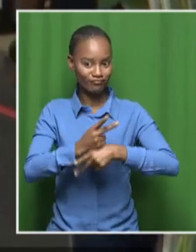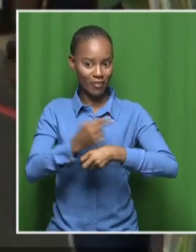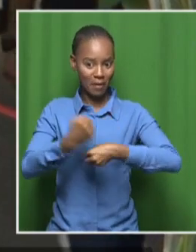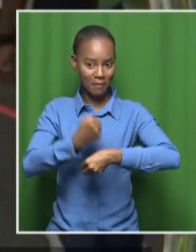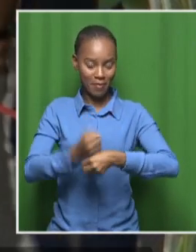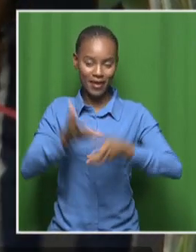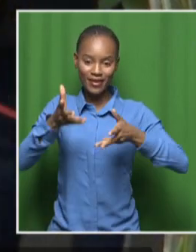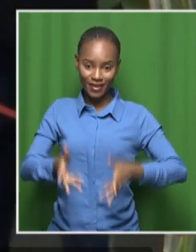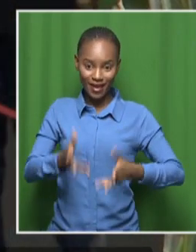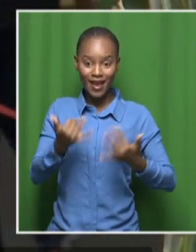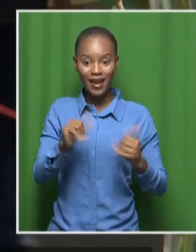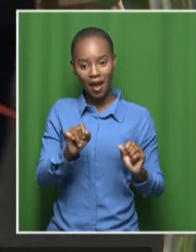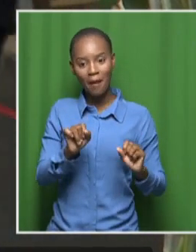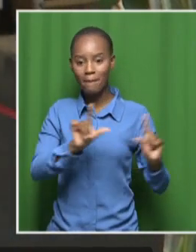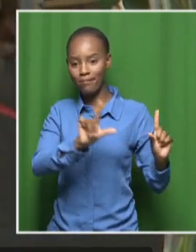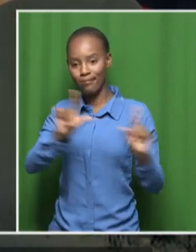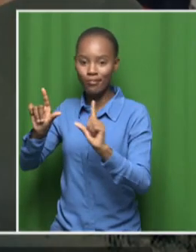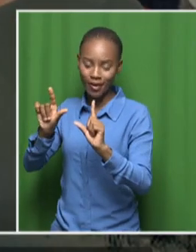it's back to the studio for now.